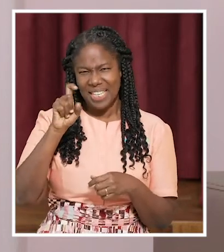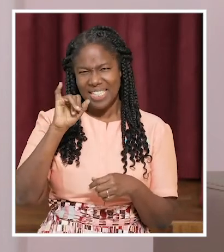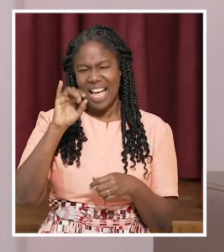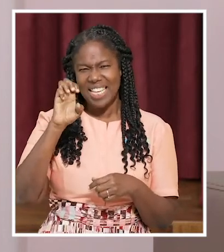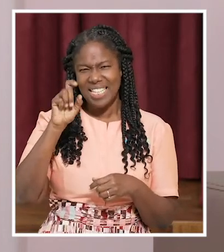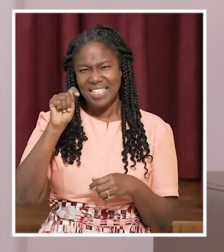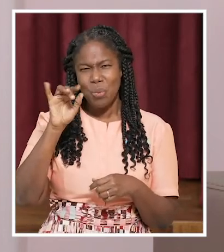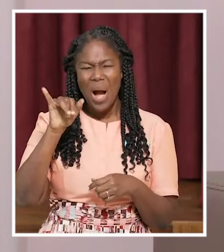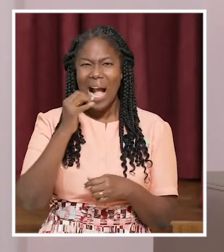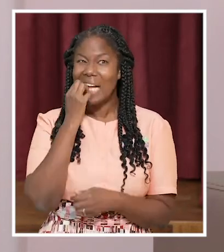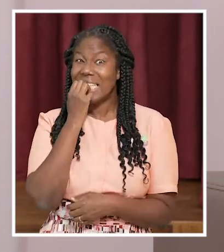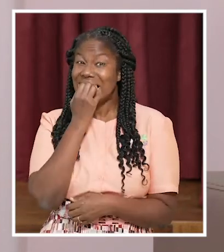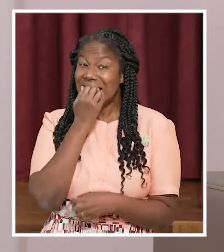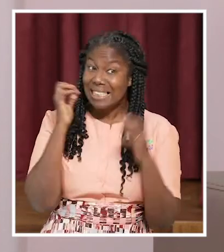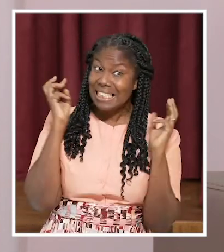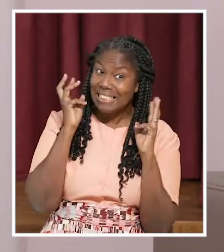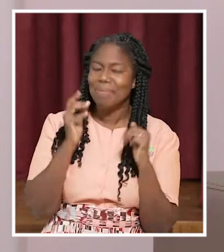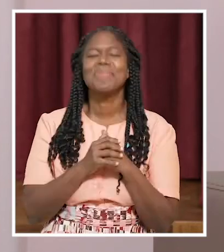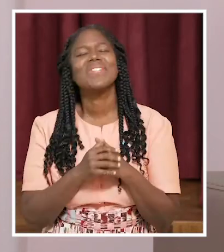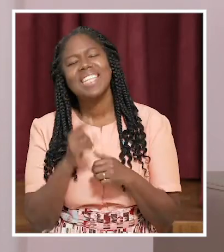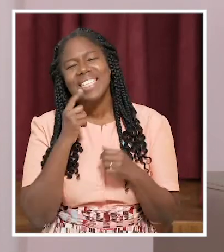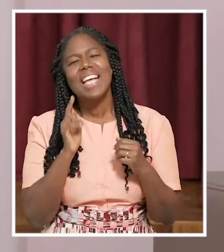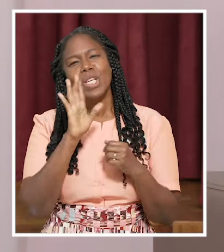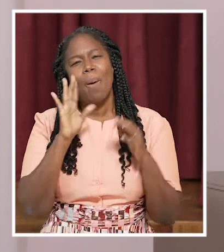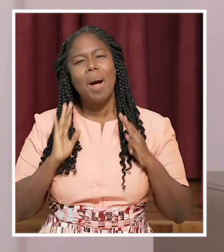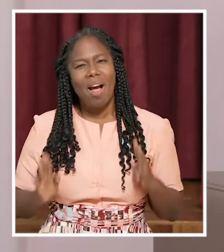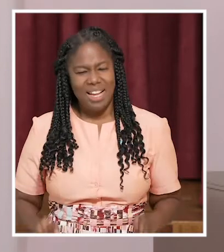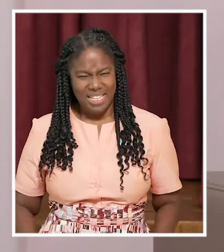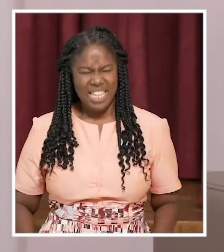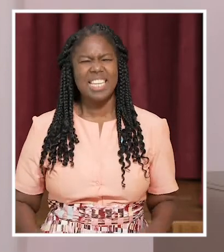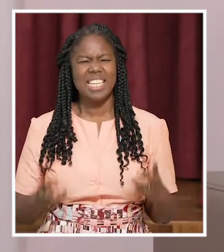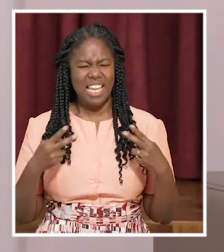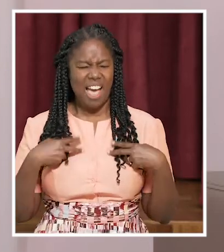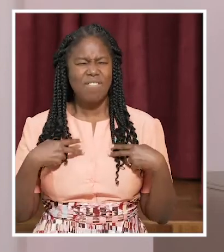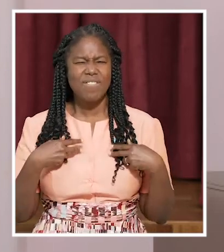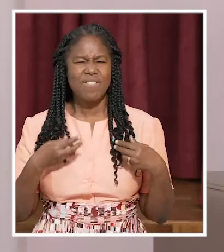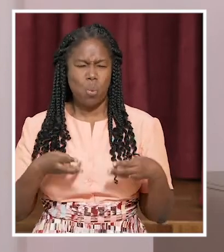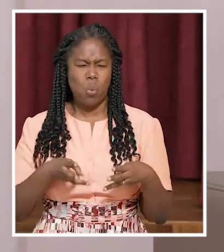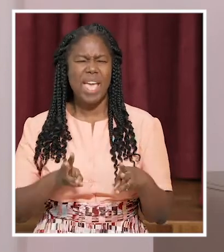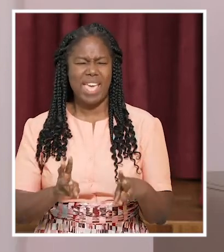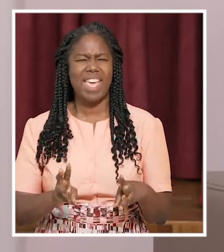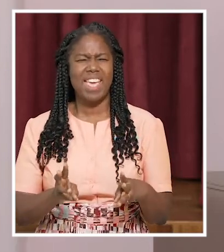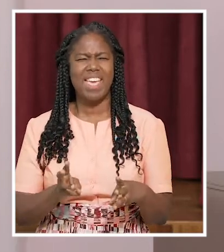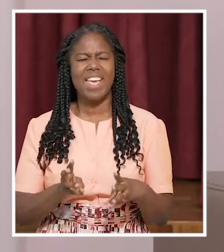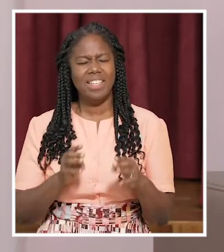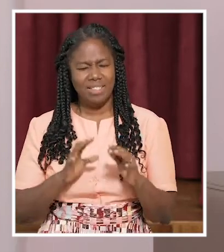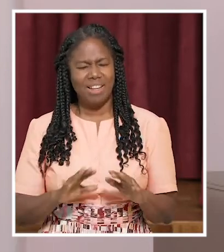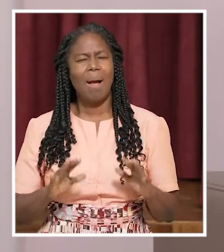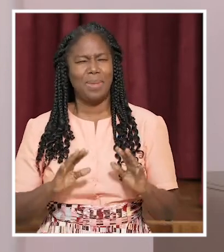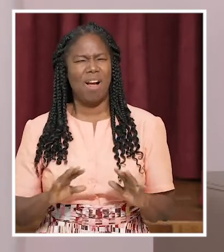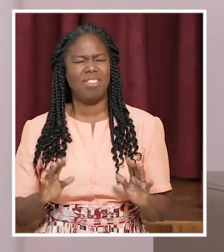Right? And the body has a system in place for dealing with that. So we usually get out of that feeling pretty soon. But what